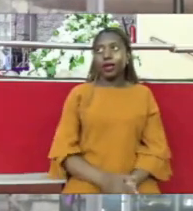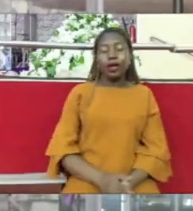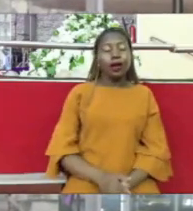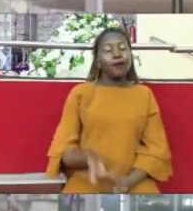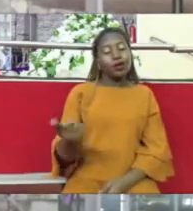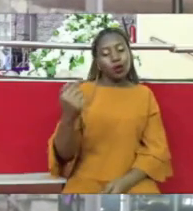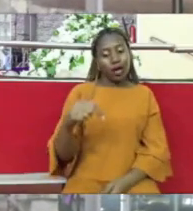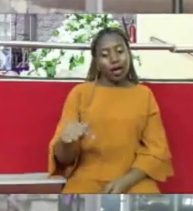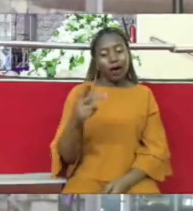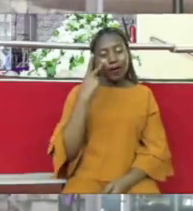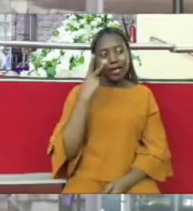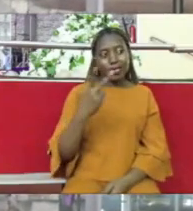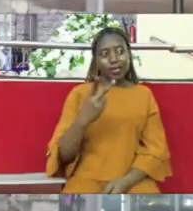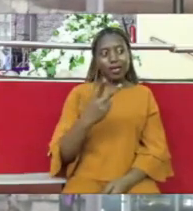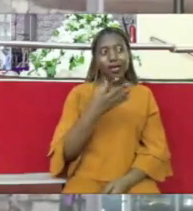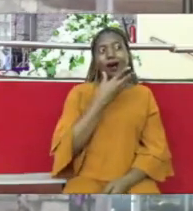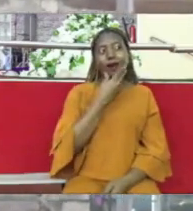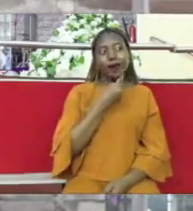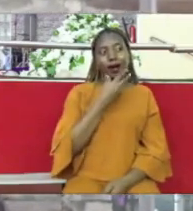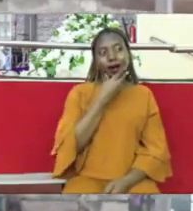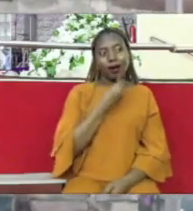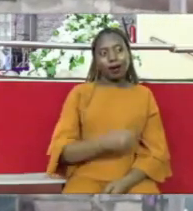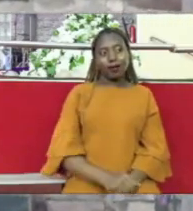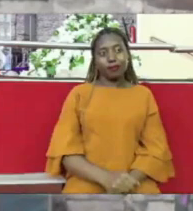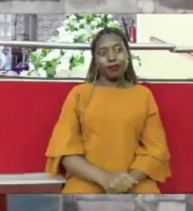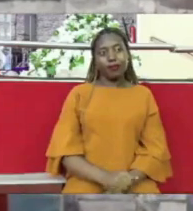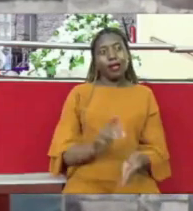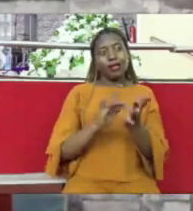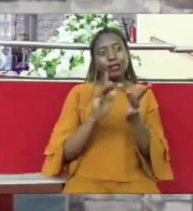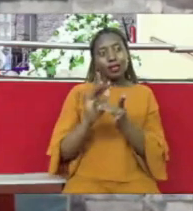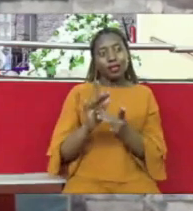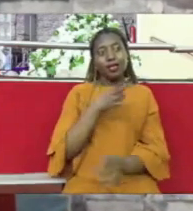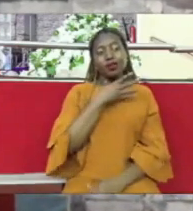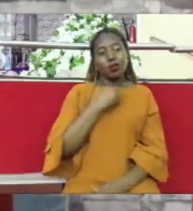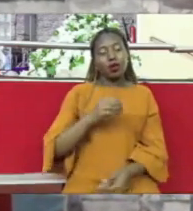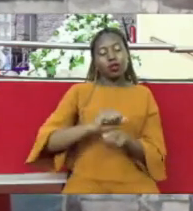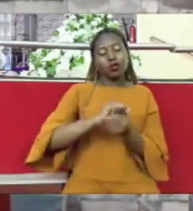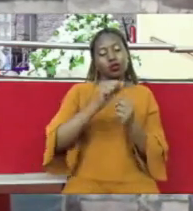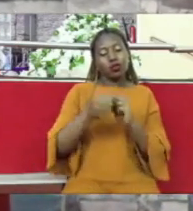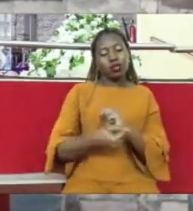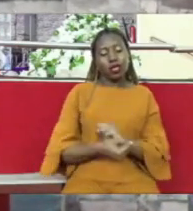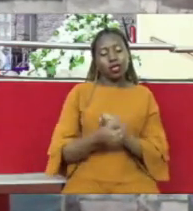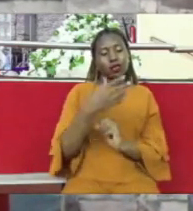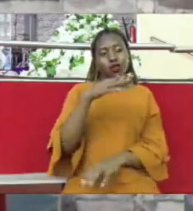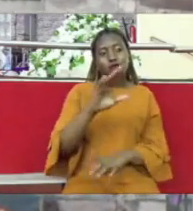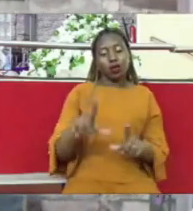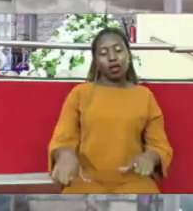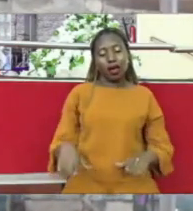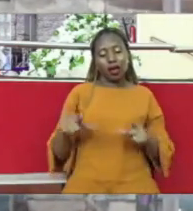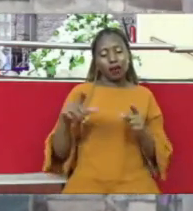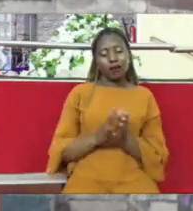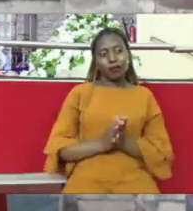and see a man. Njooni muone mwanamme. Jesus wants to change your life. Yesu anataka kubadilisha maisha yako. So